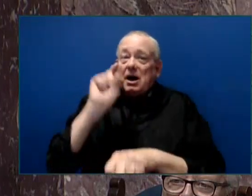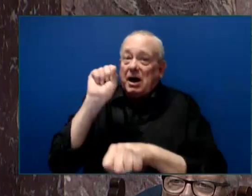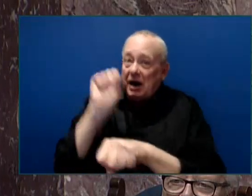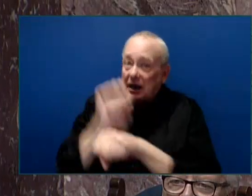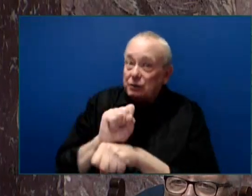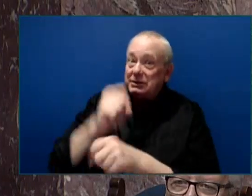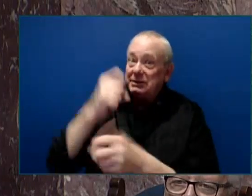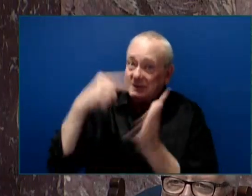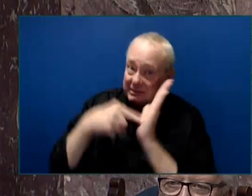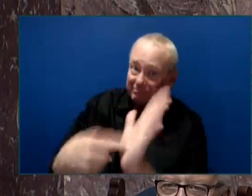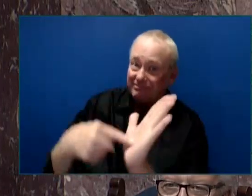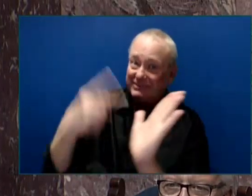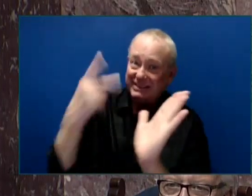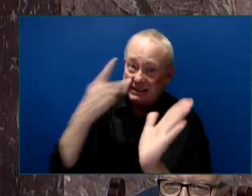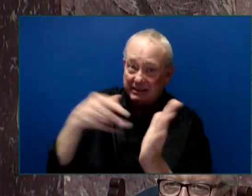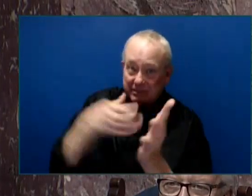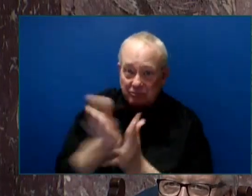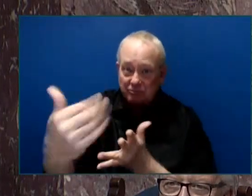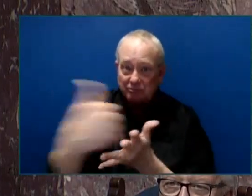at the time?